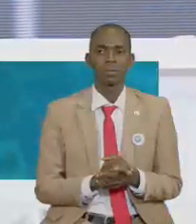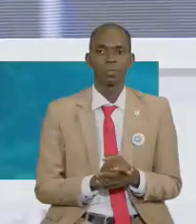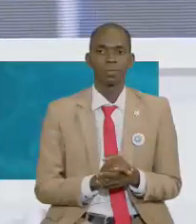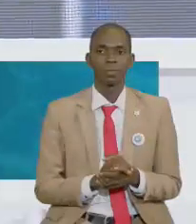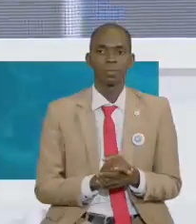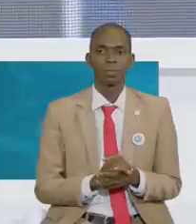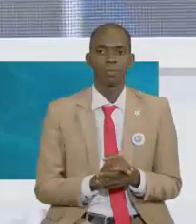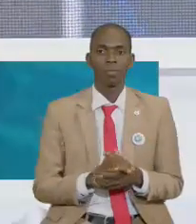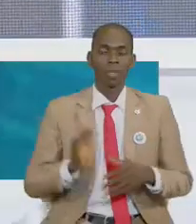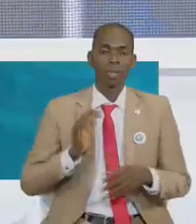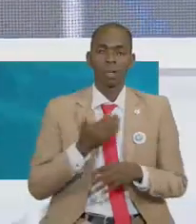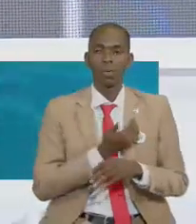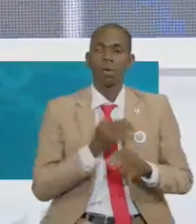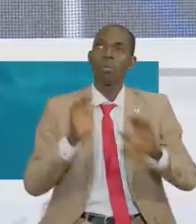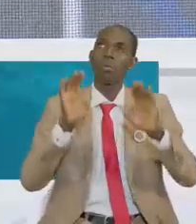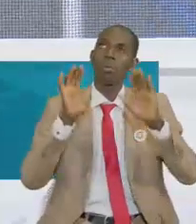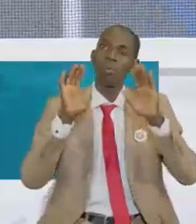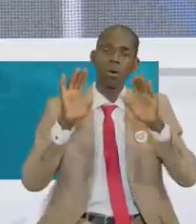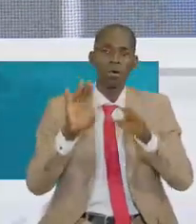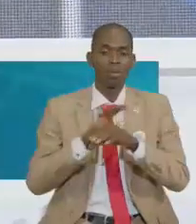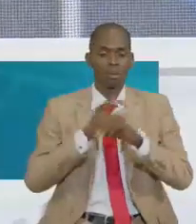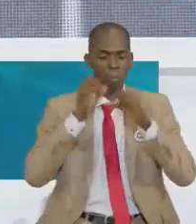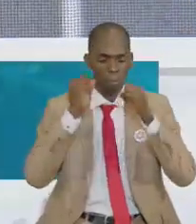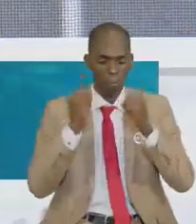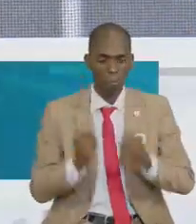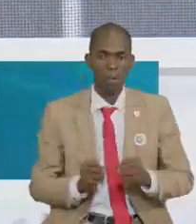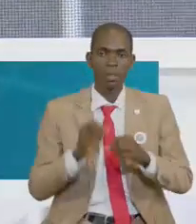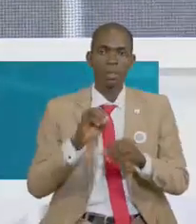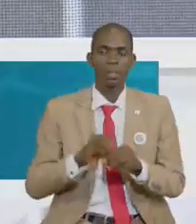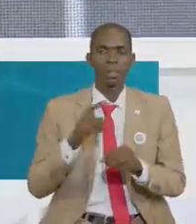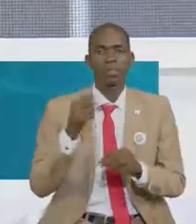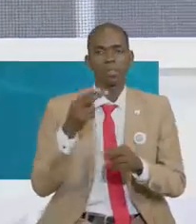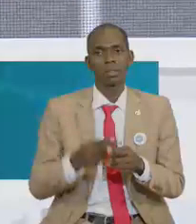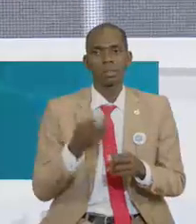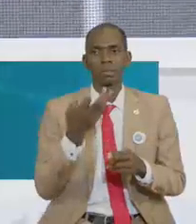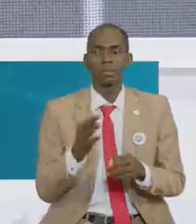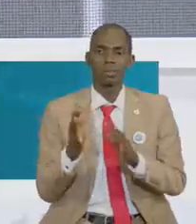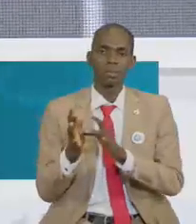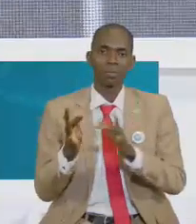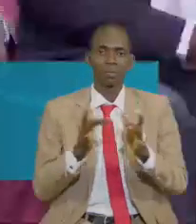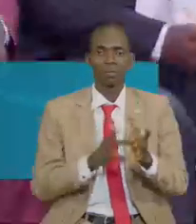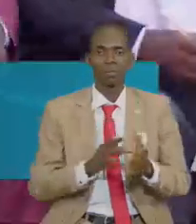A wonderful power in the name of Jesus.